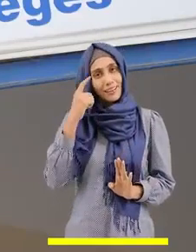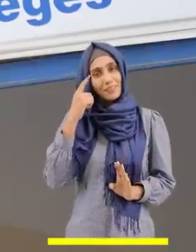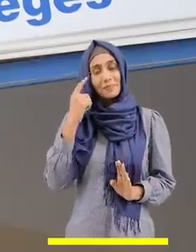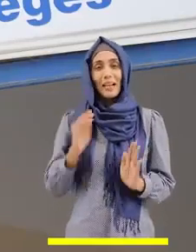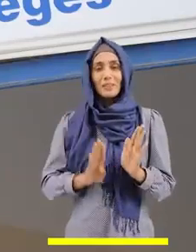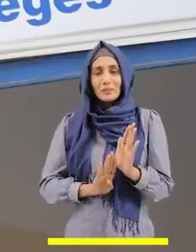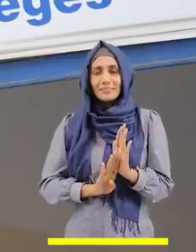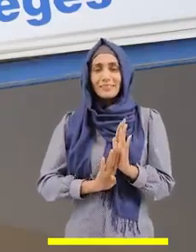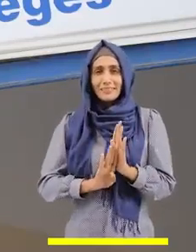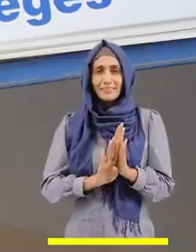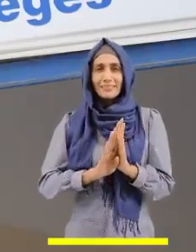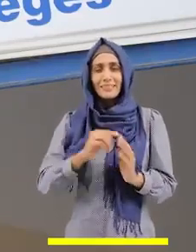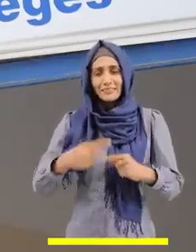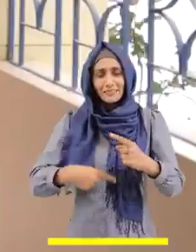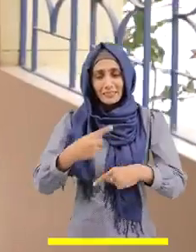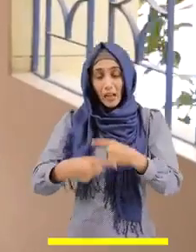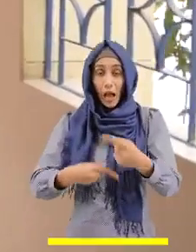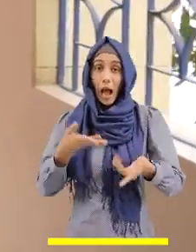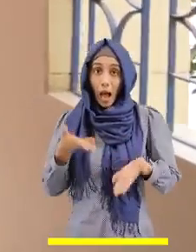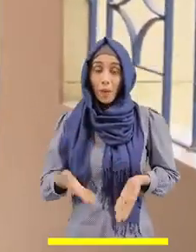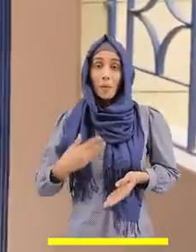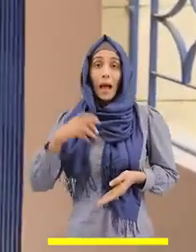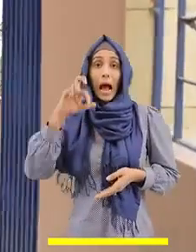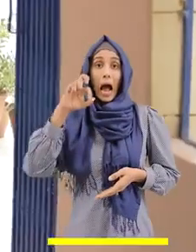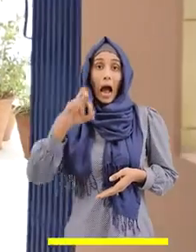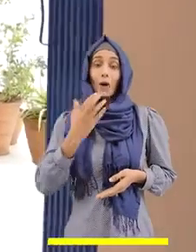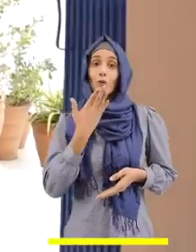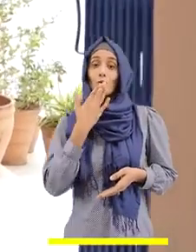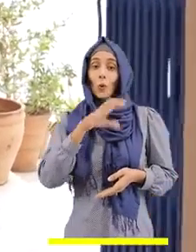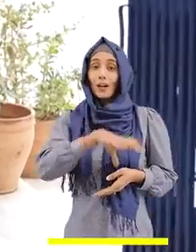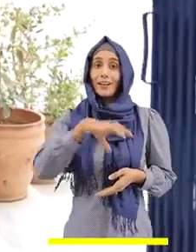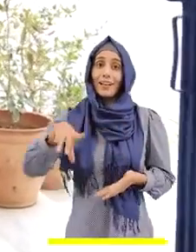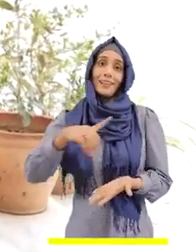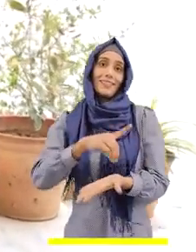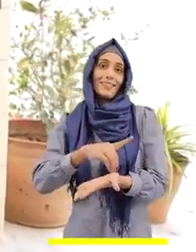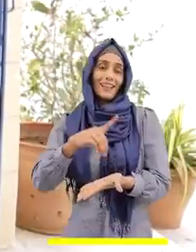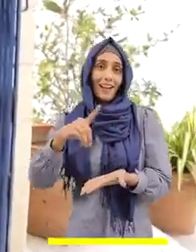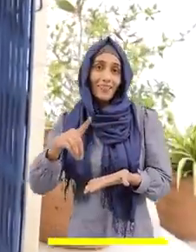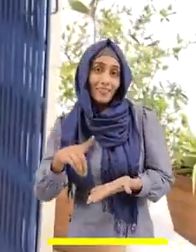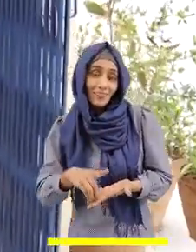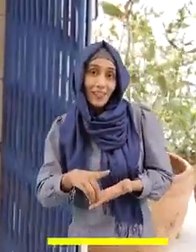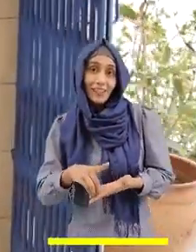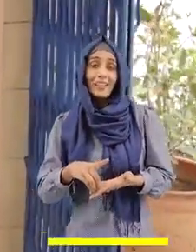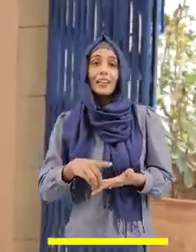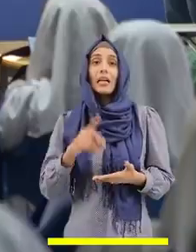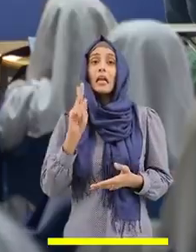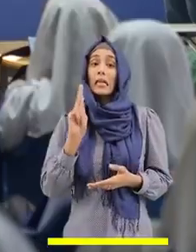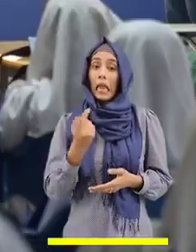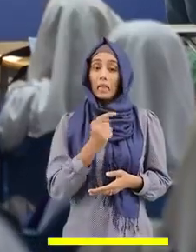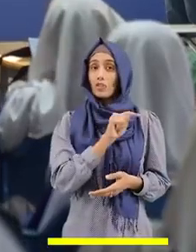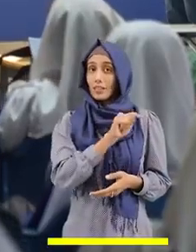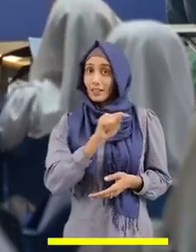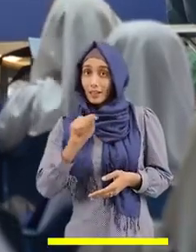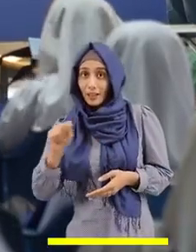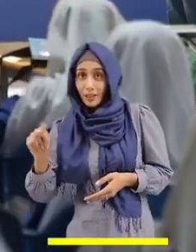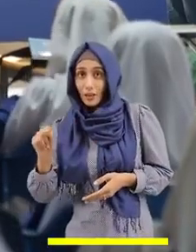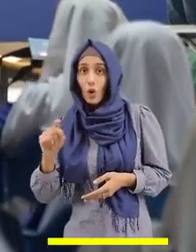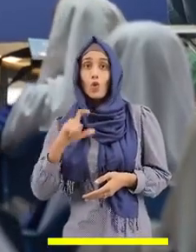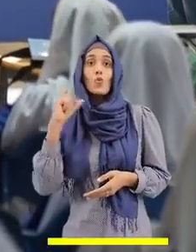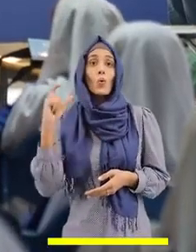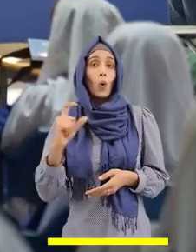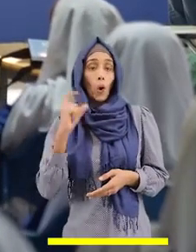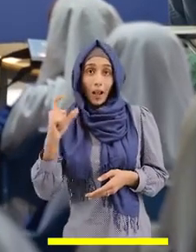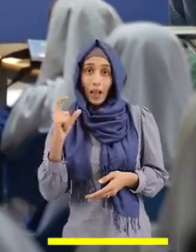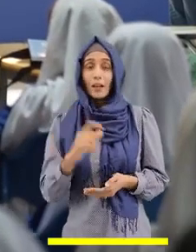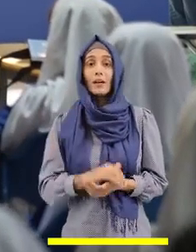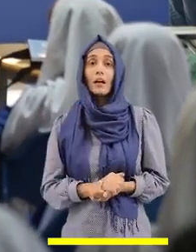from there, things have just grown over the years to where we now have 8 full-time schools across the country that go from KG all the way